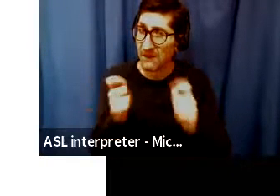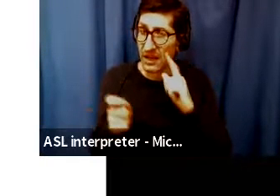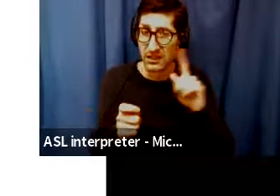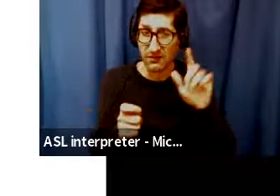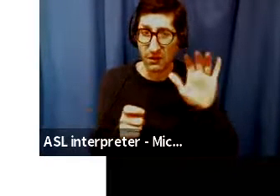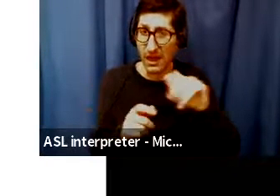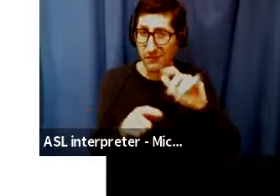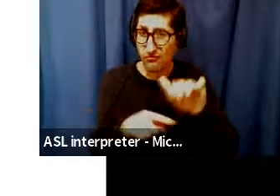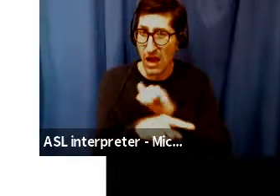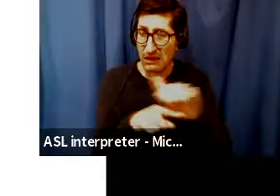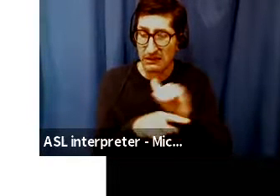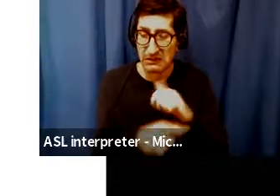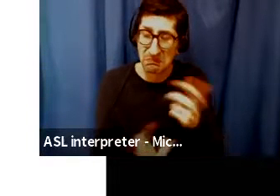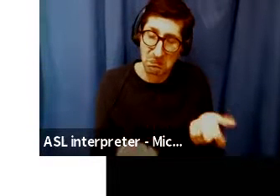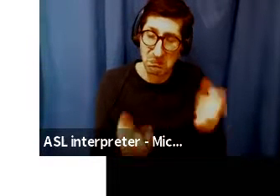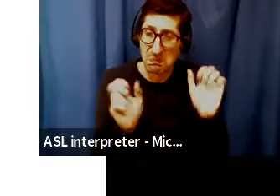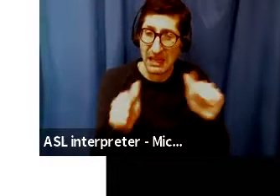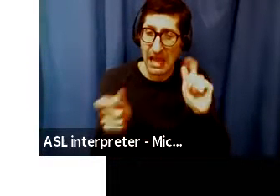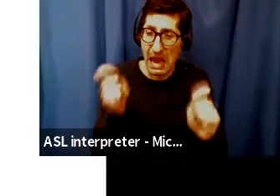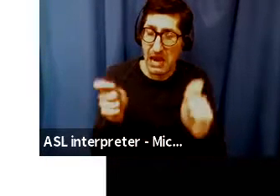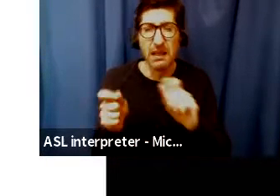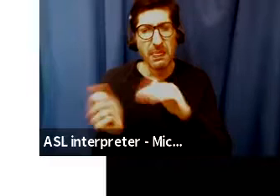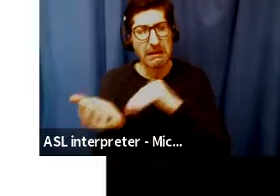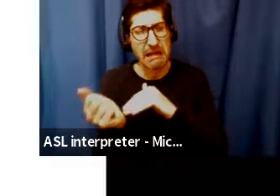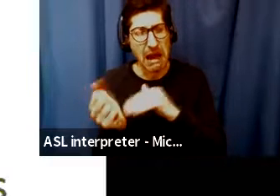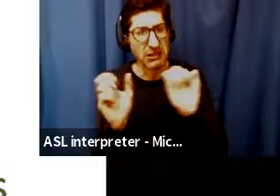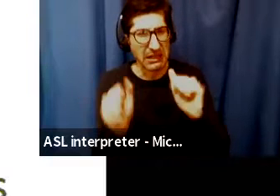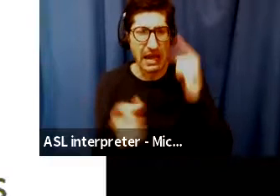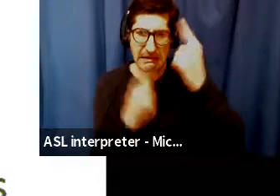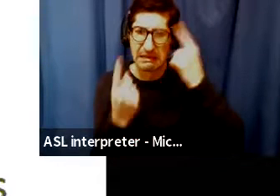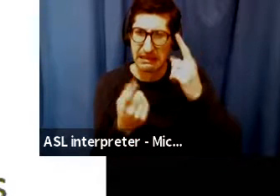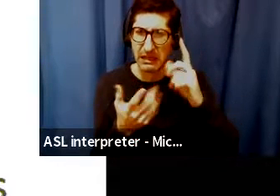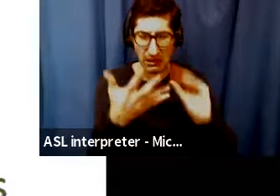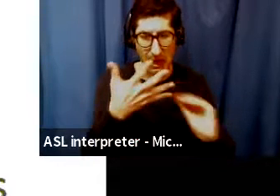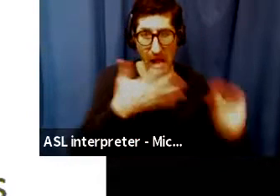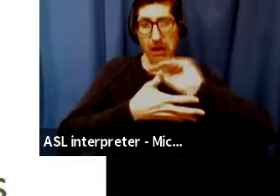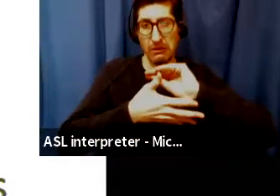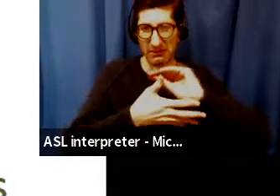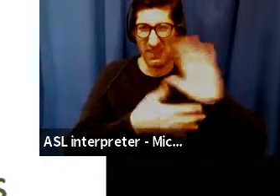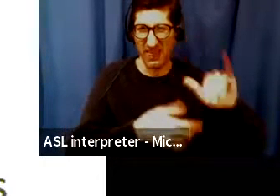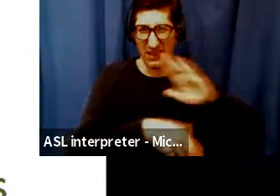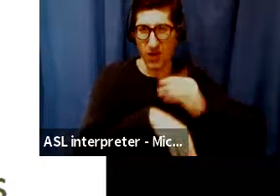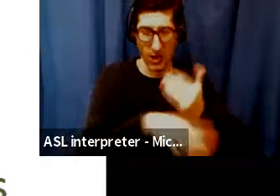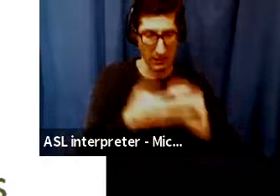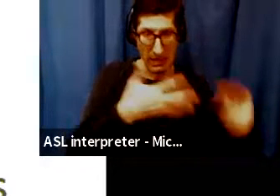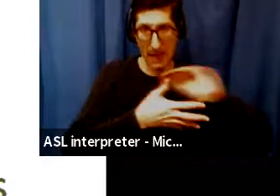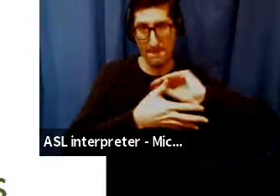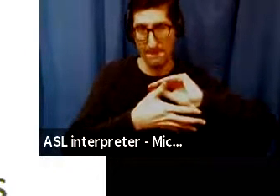that this is something that the medical provider really needed to consider. Another